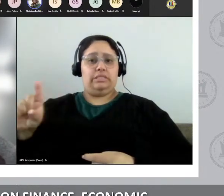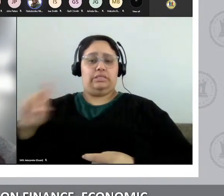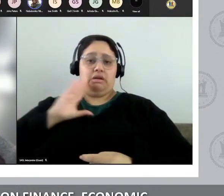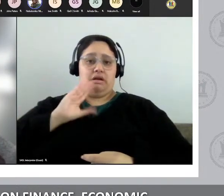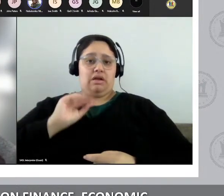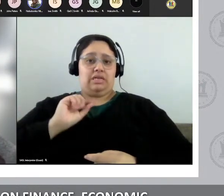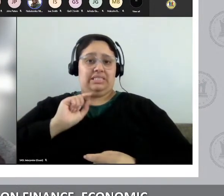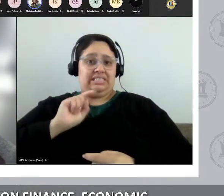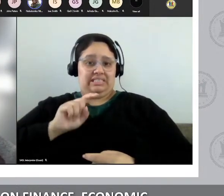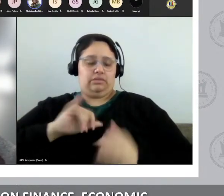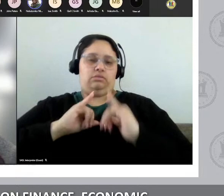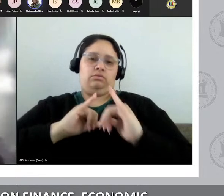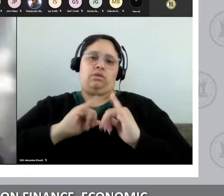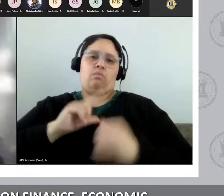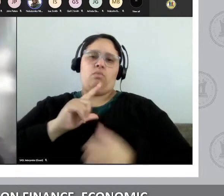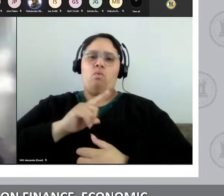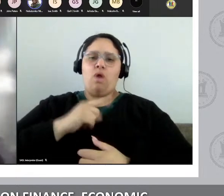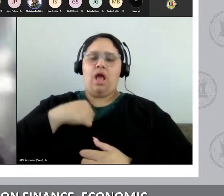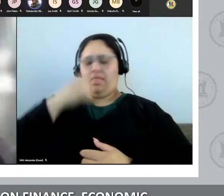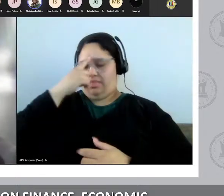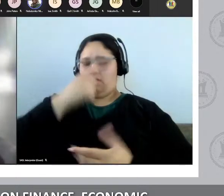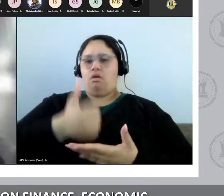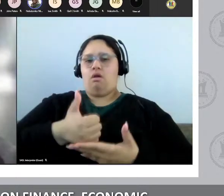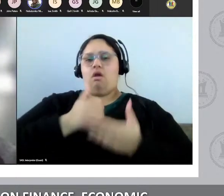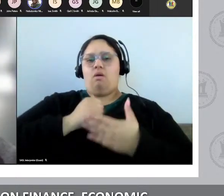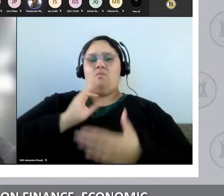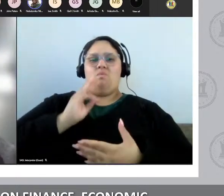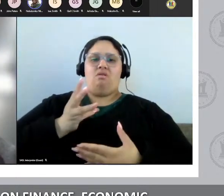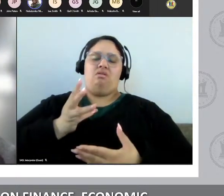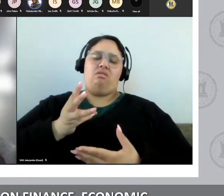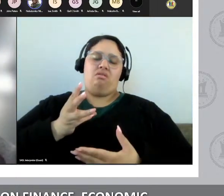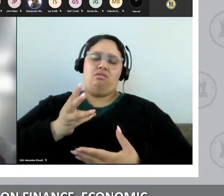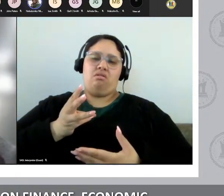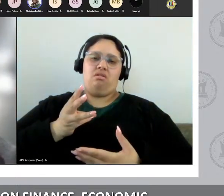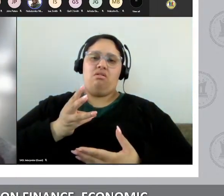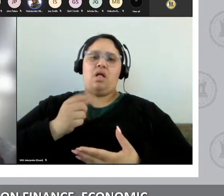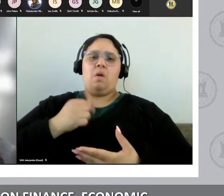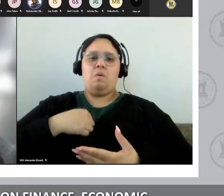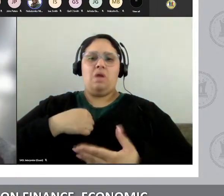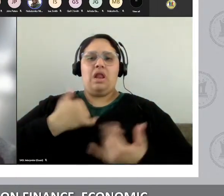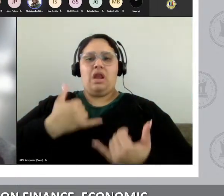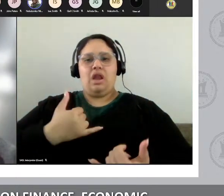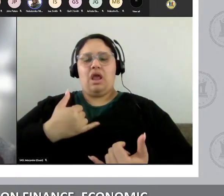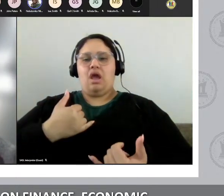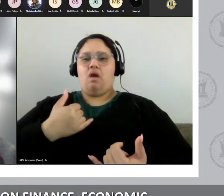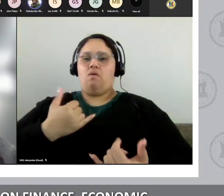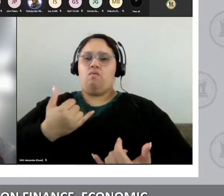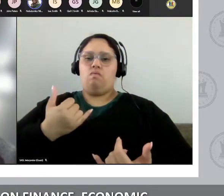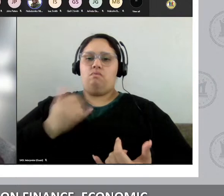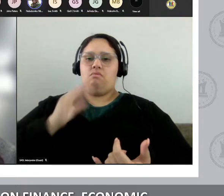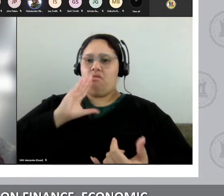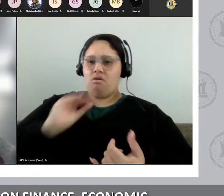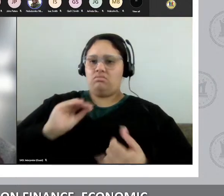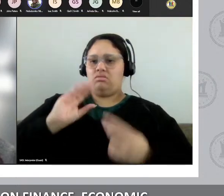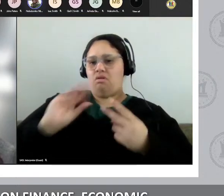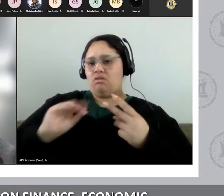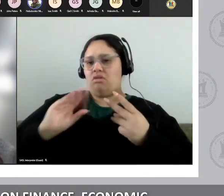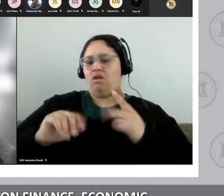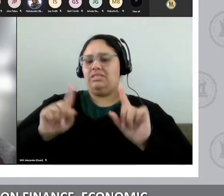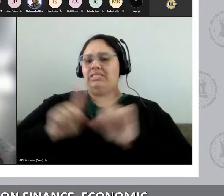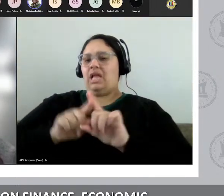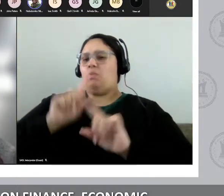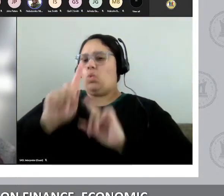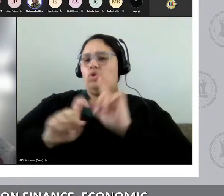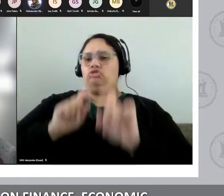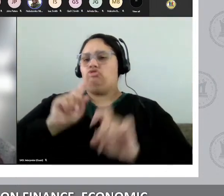asked, because I think that helps also not to actually be asking repetitive questions